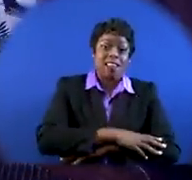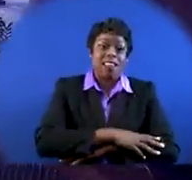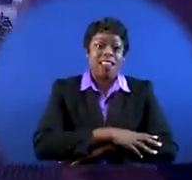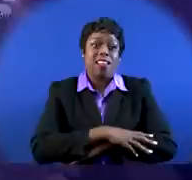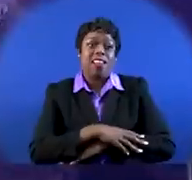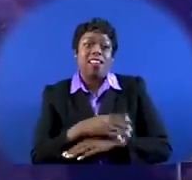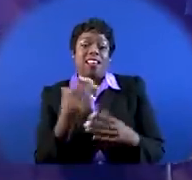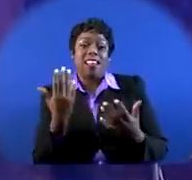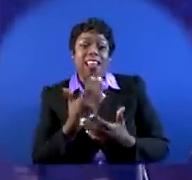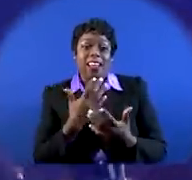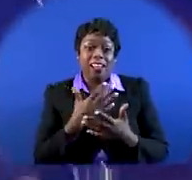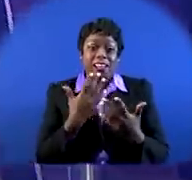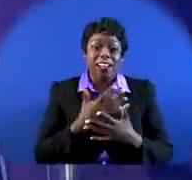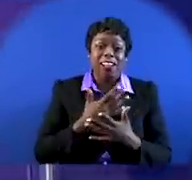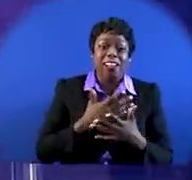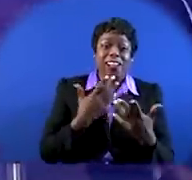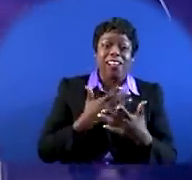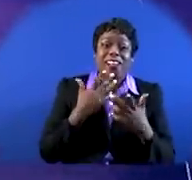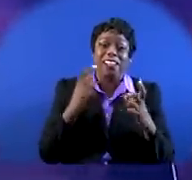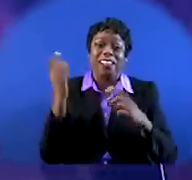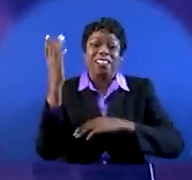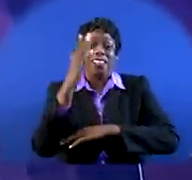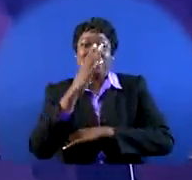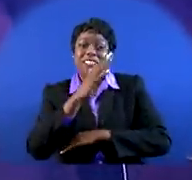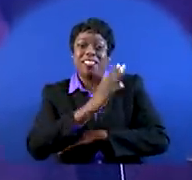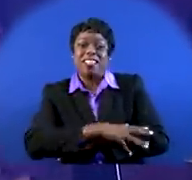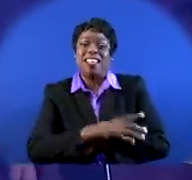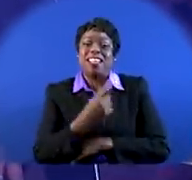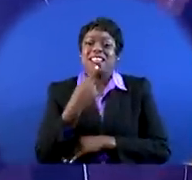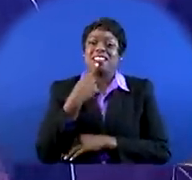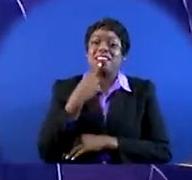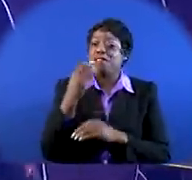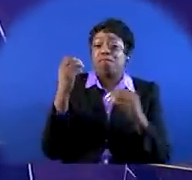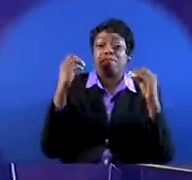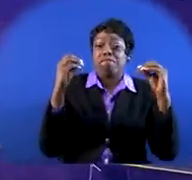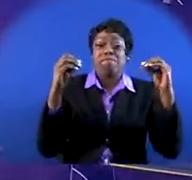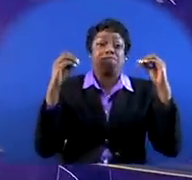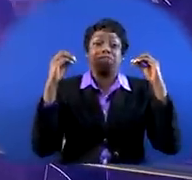Oh, happy day. He told